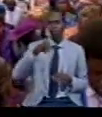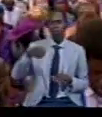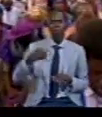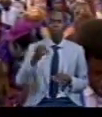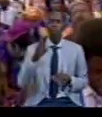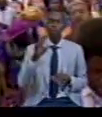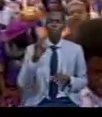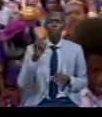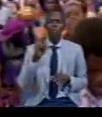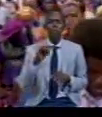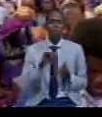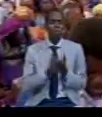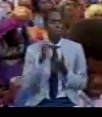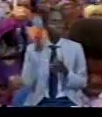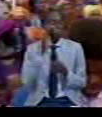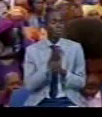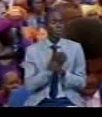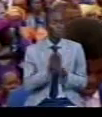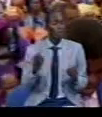It's not by water.